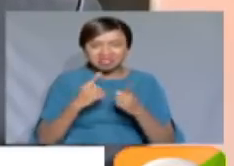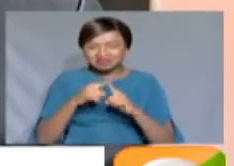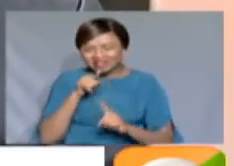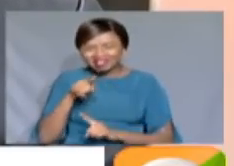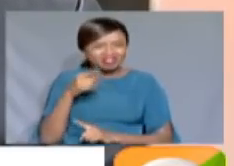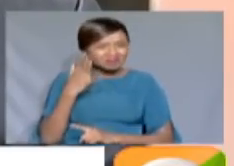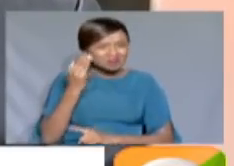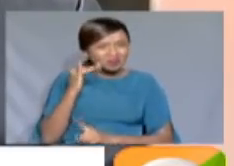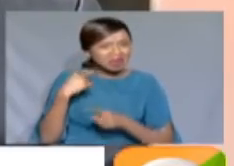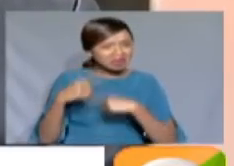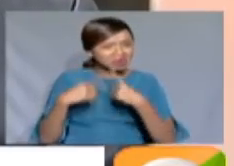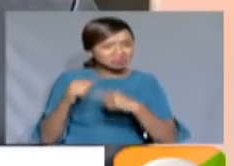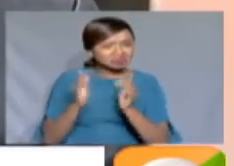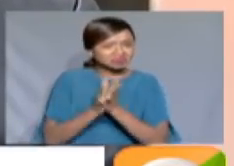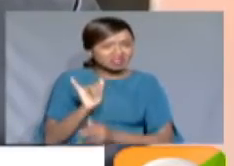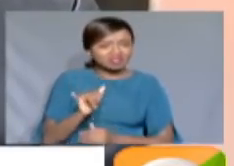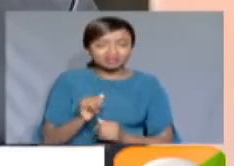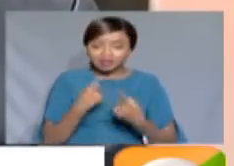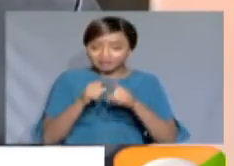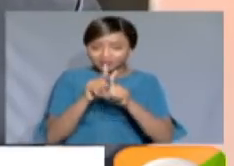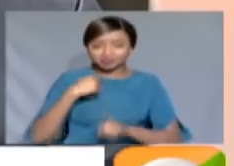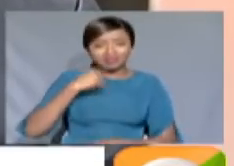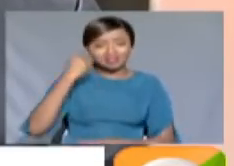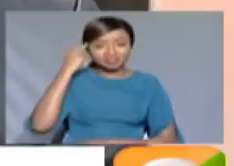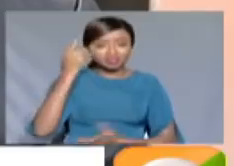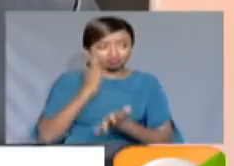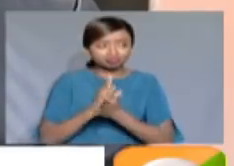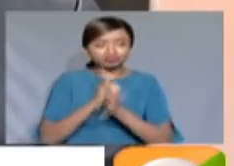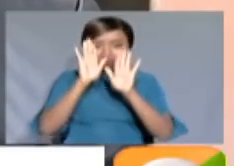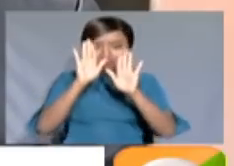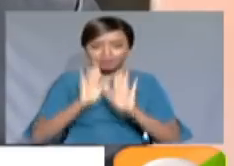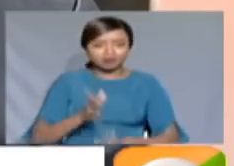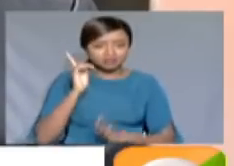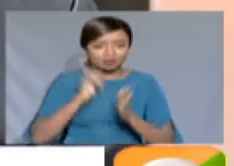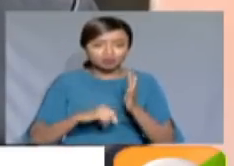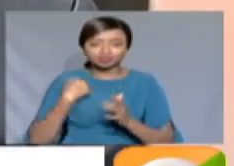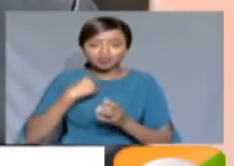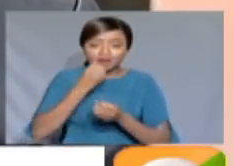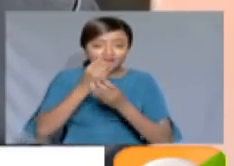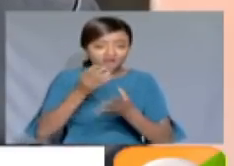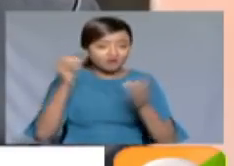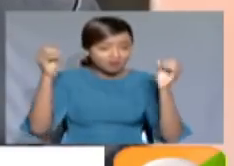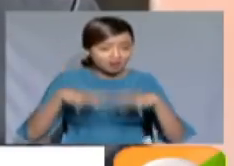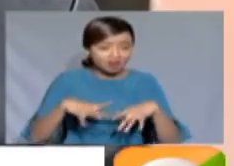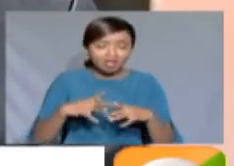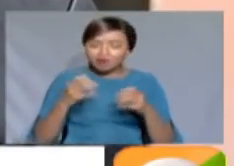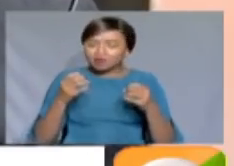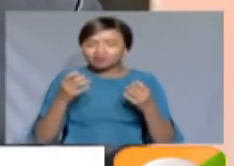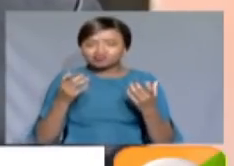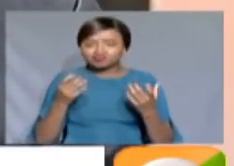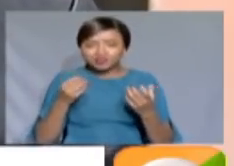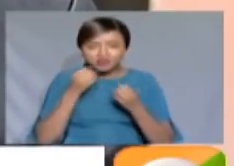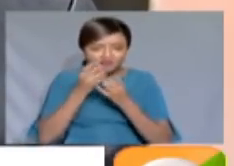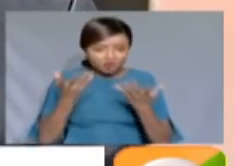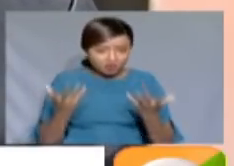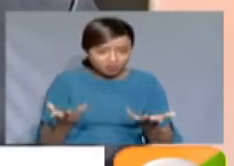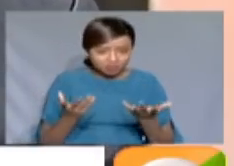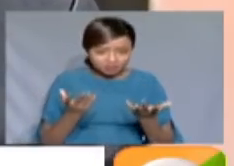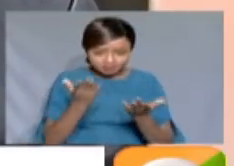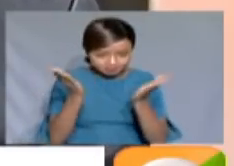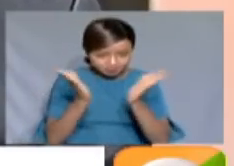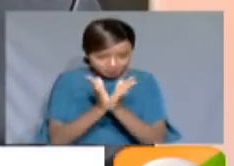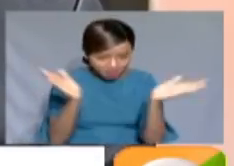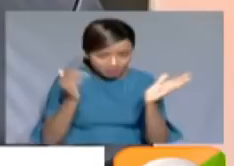So, and I think it's important that then we put records late, and the way to do it is to actually tell the public what we are